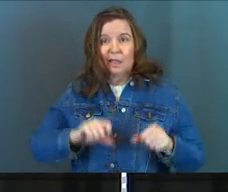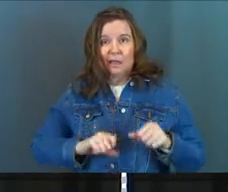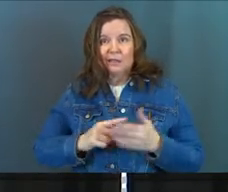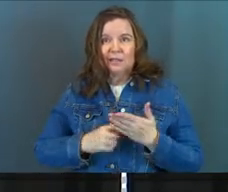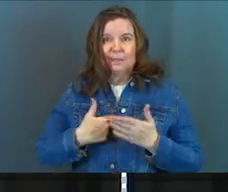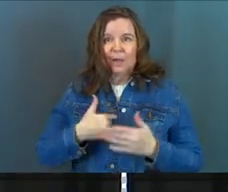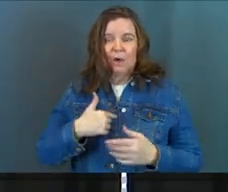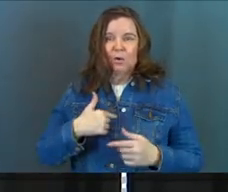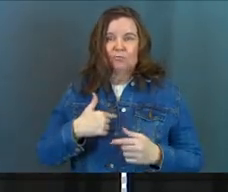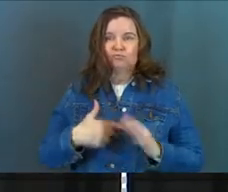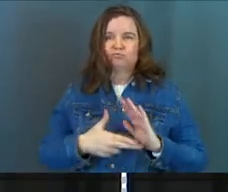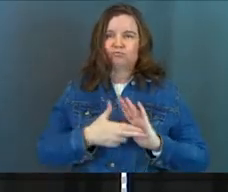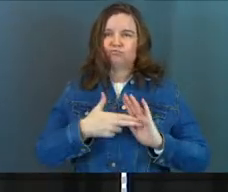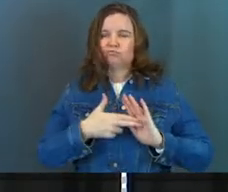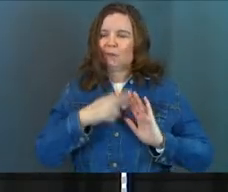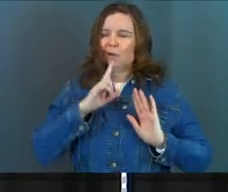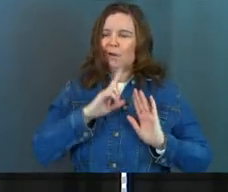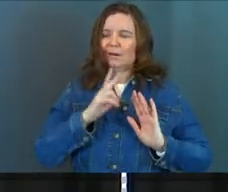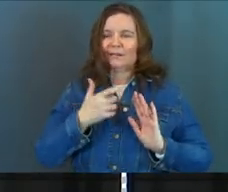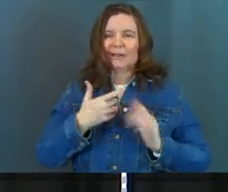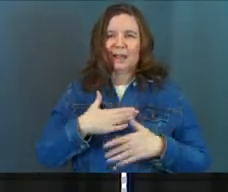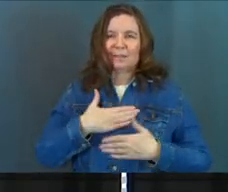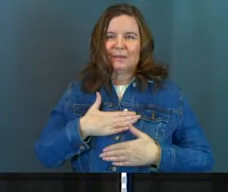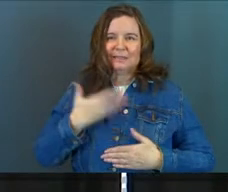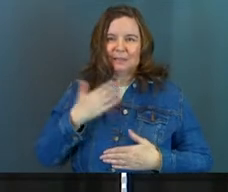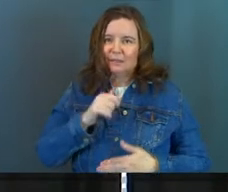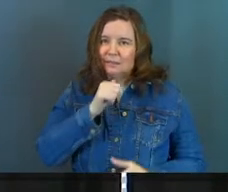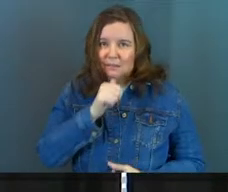somehow a badge of honor and pleases God. It doesn't.